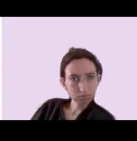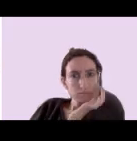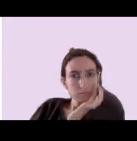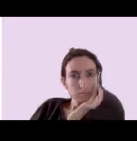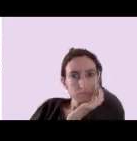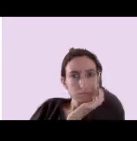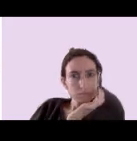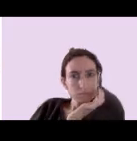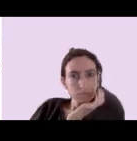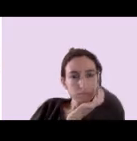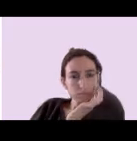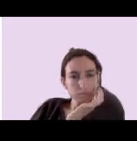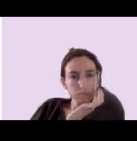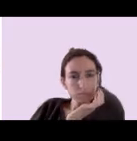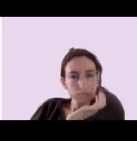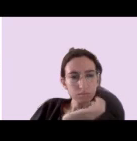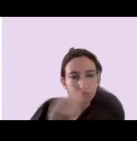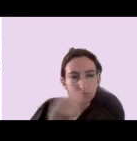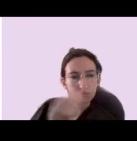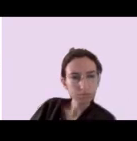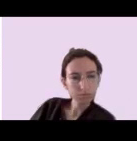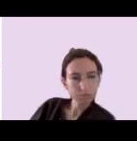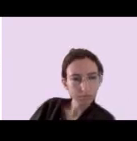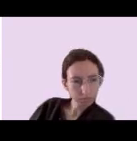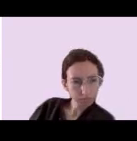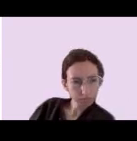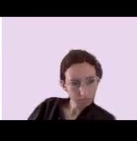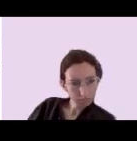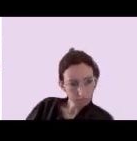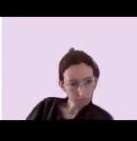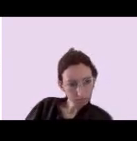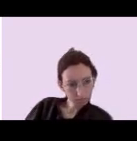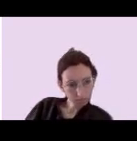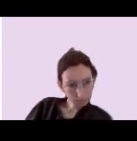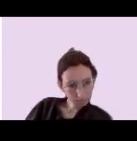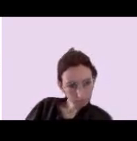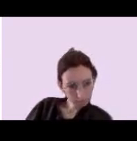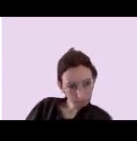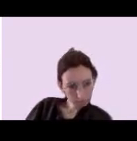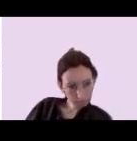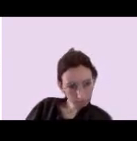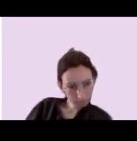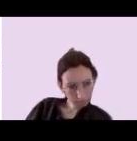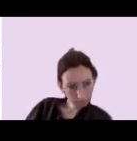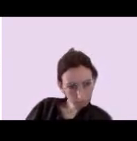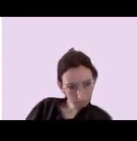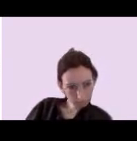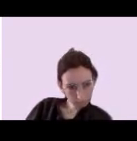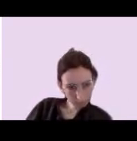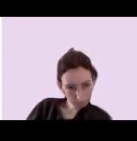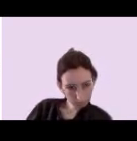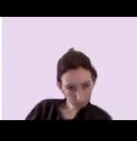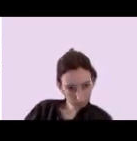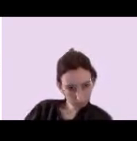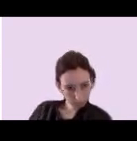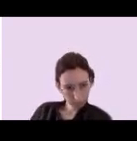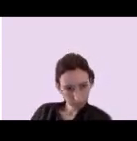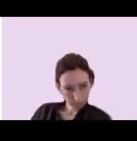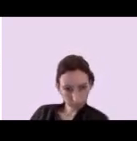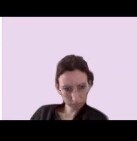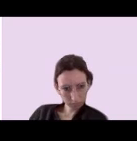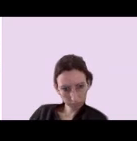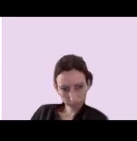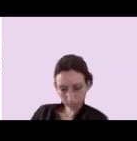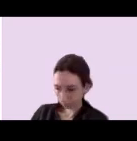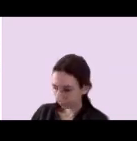recombining, leading to the emission of a short attosecond light pulse. And then a little